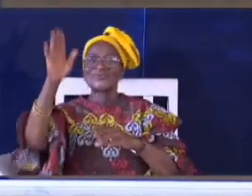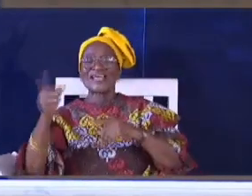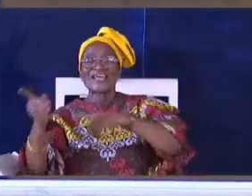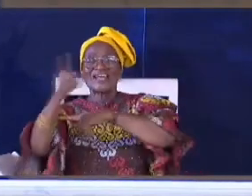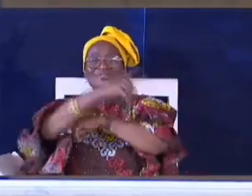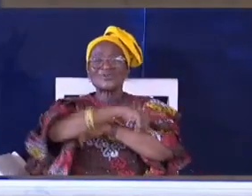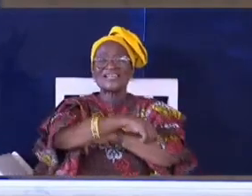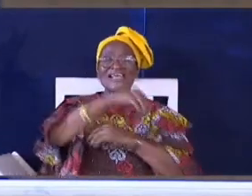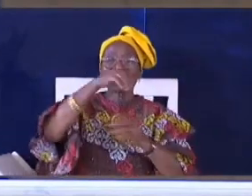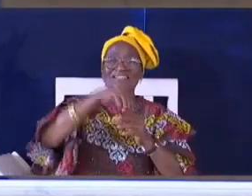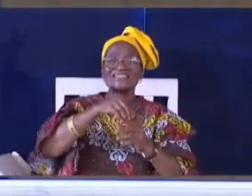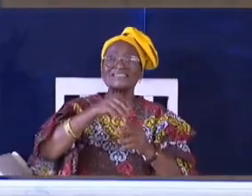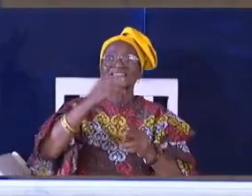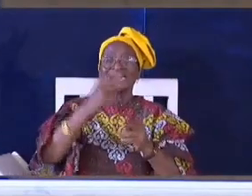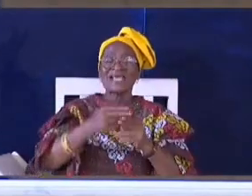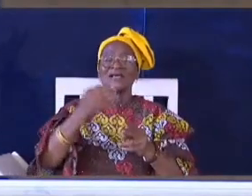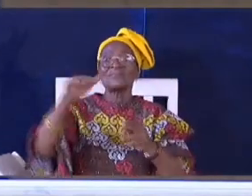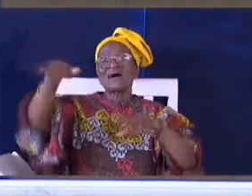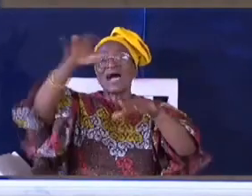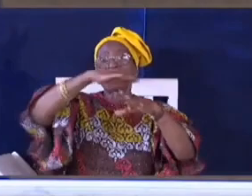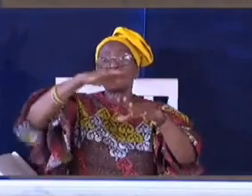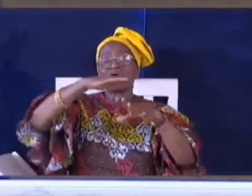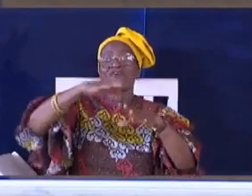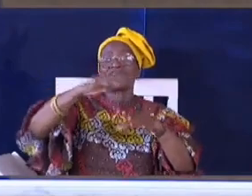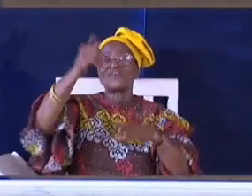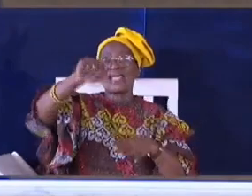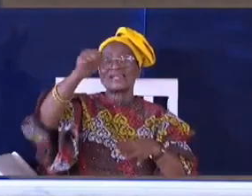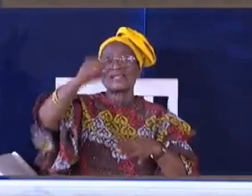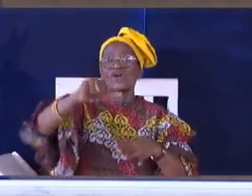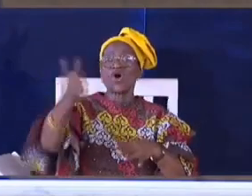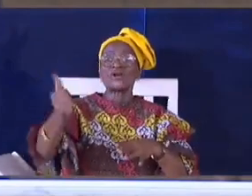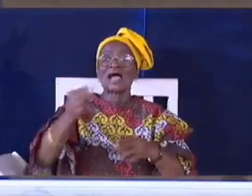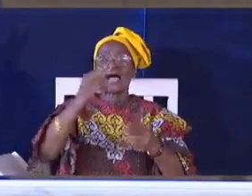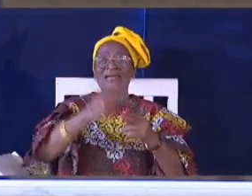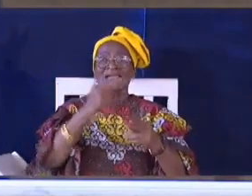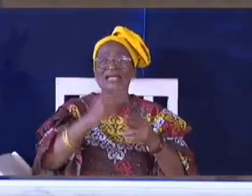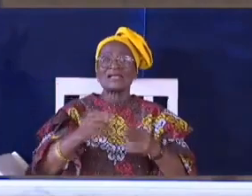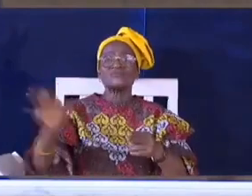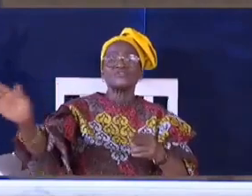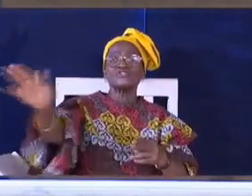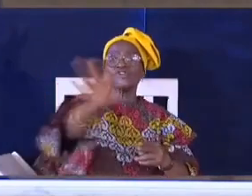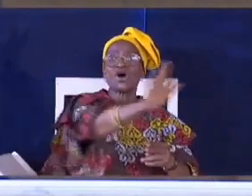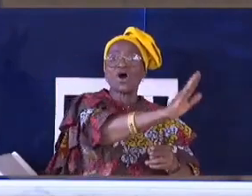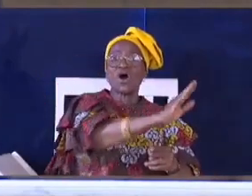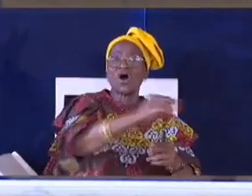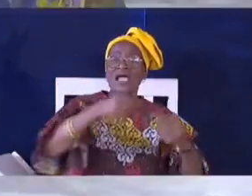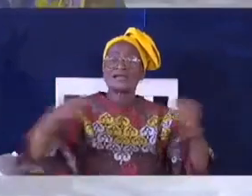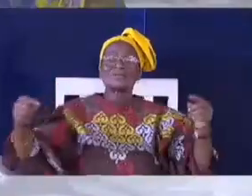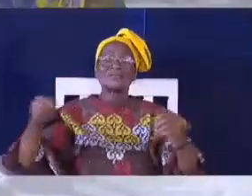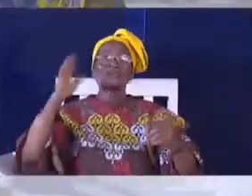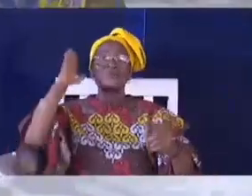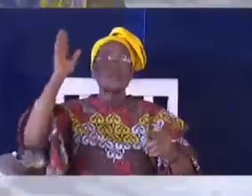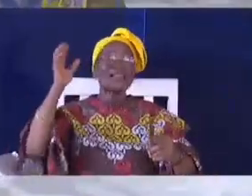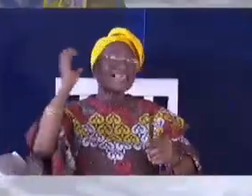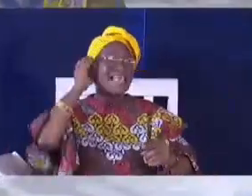Today, in the name that's above every other name, your enemies will hear a sound from heaven.